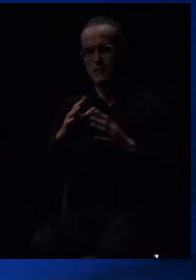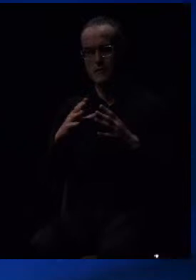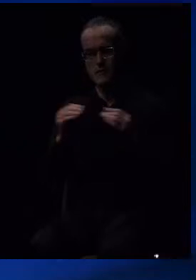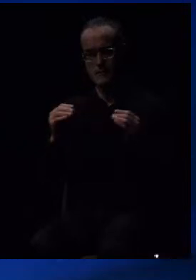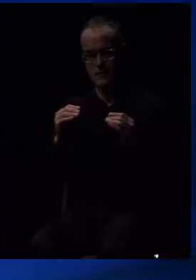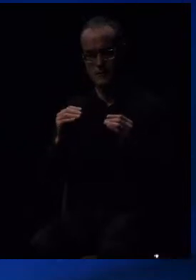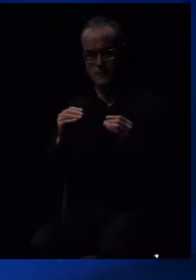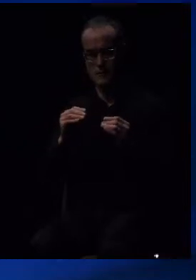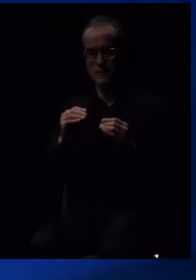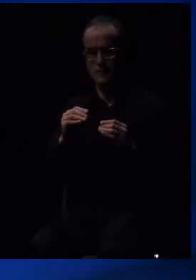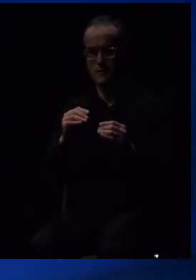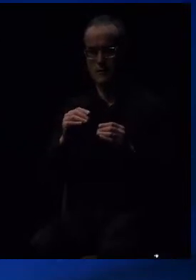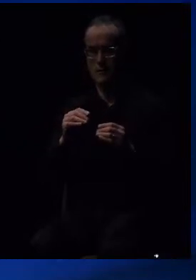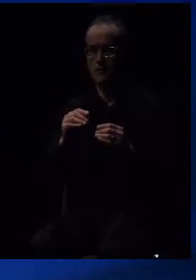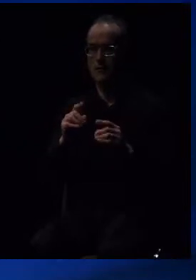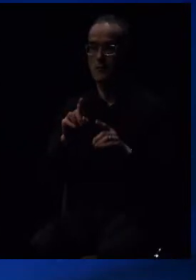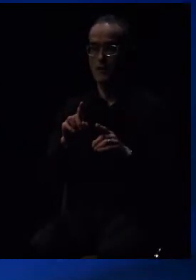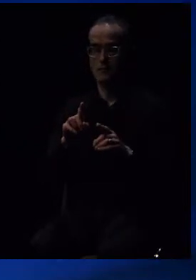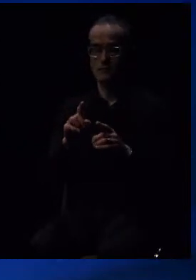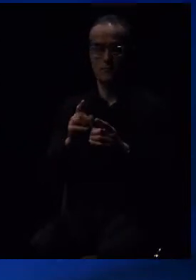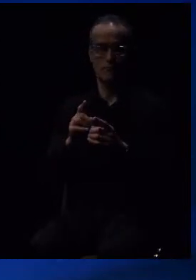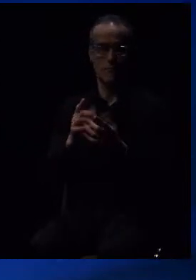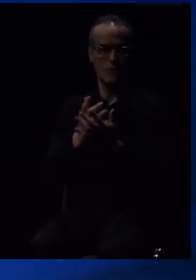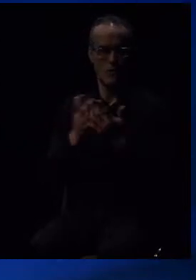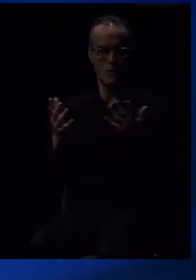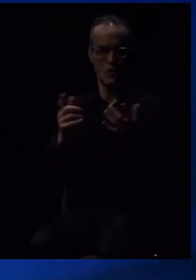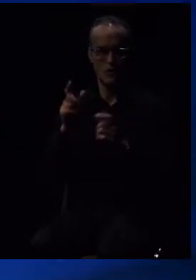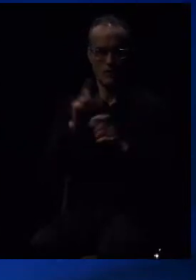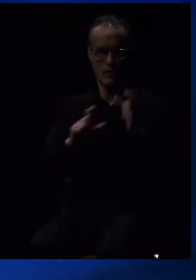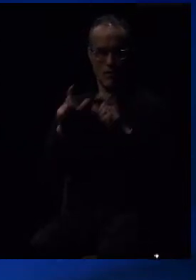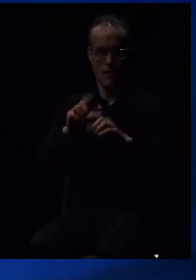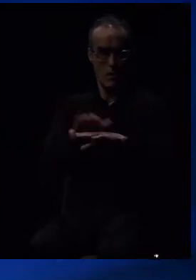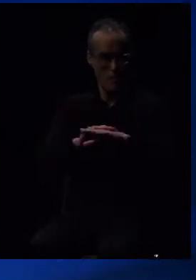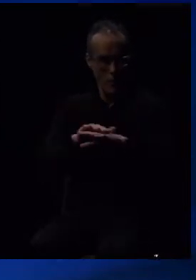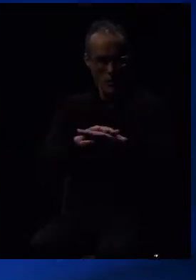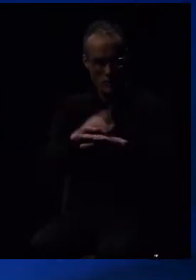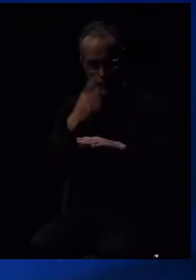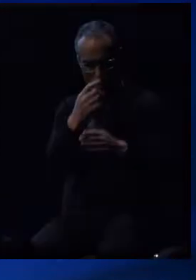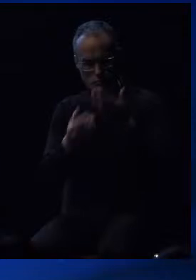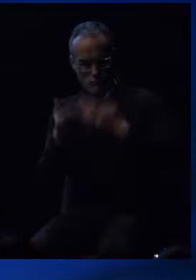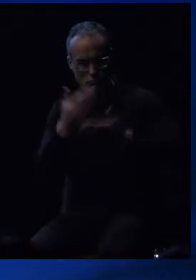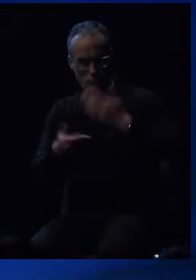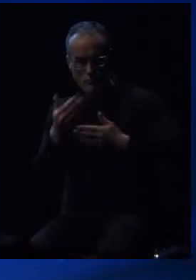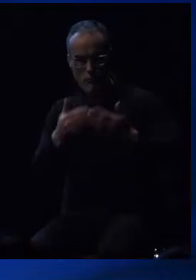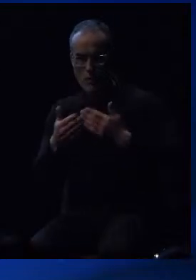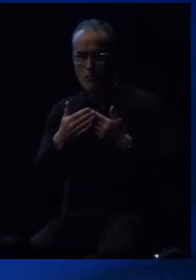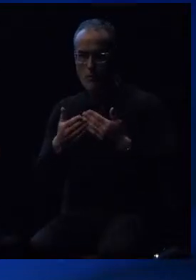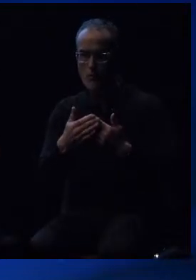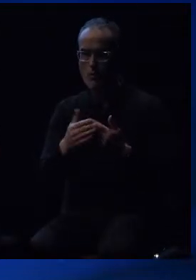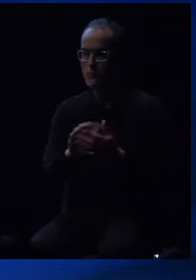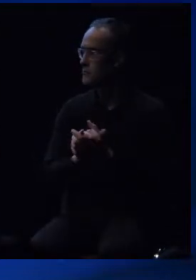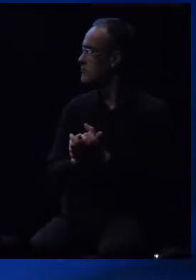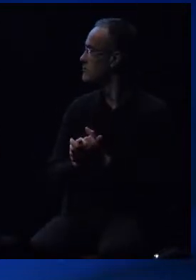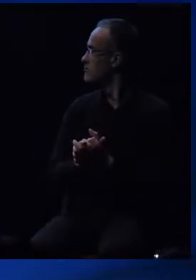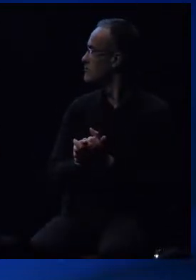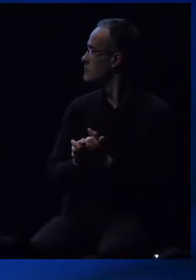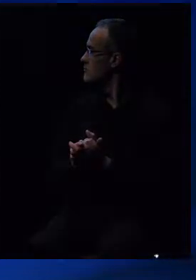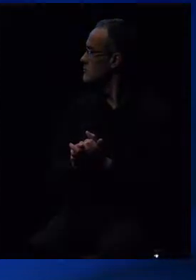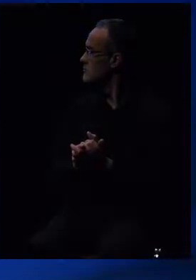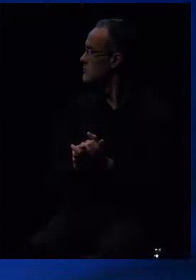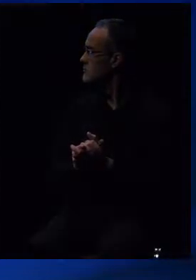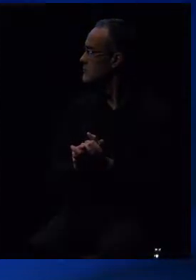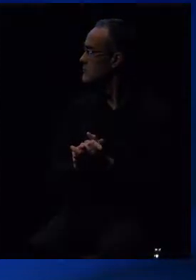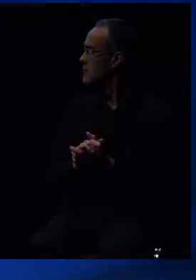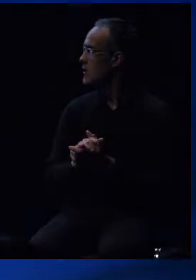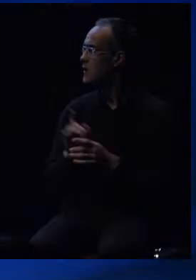the predominant color in this film is blue. Can you tell us more about it? Alors, just so you know, it's